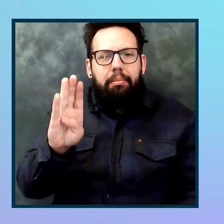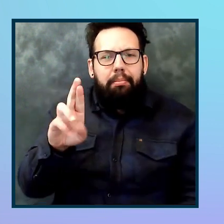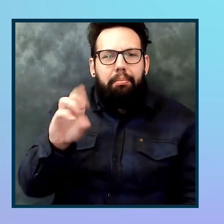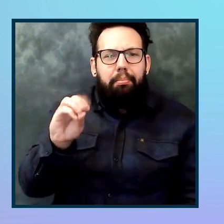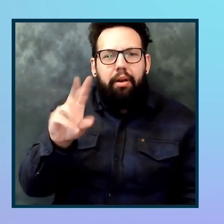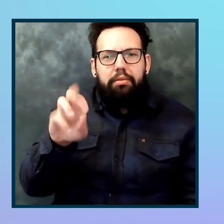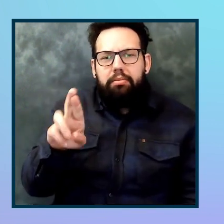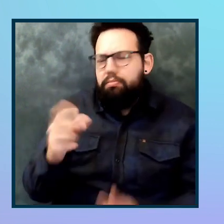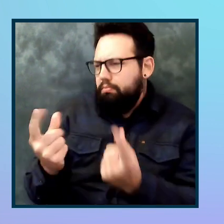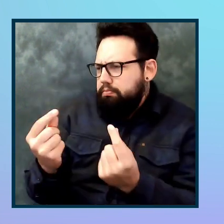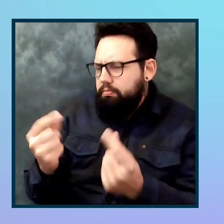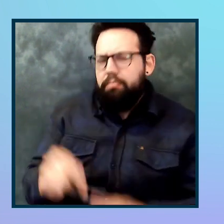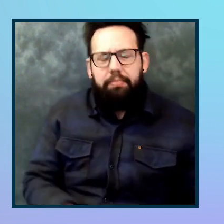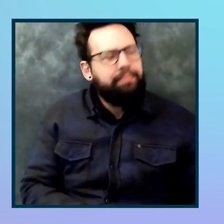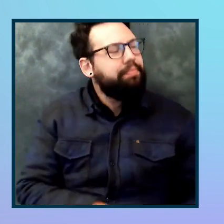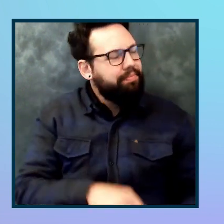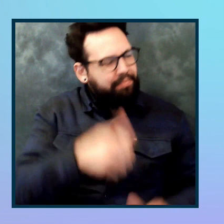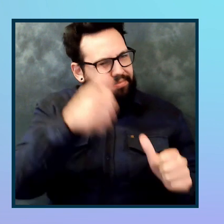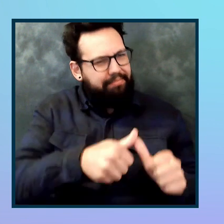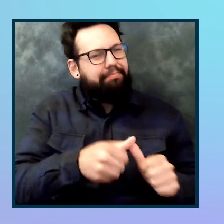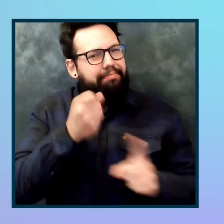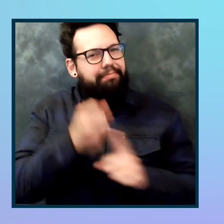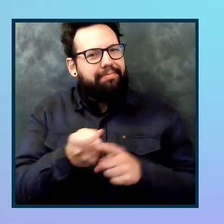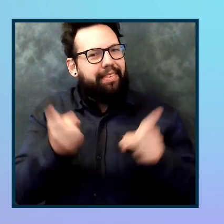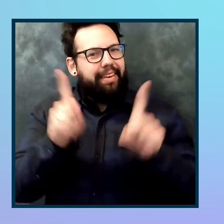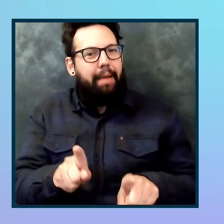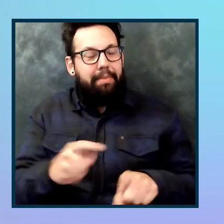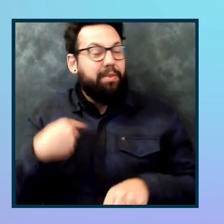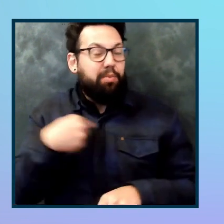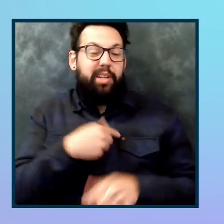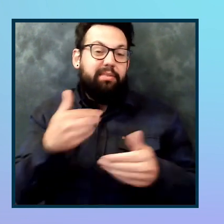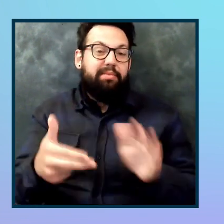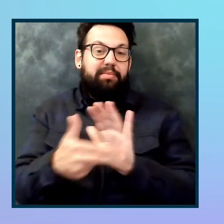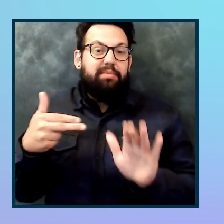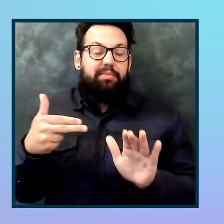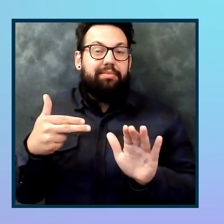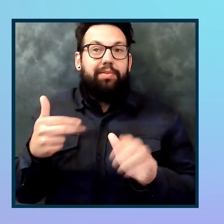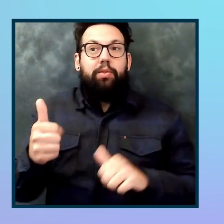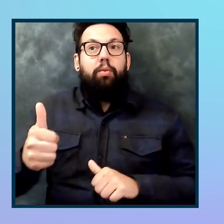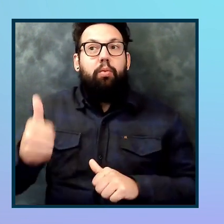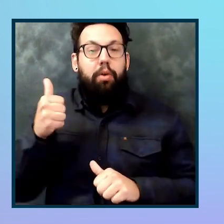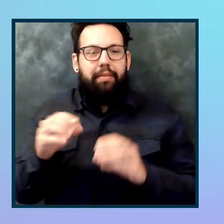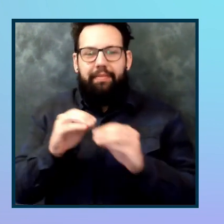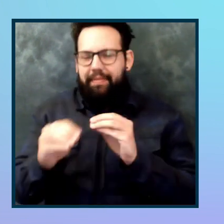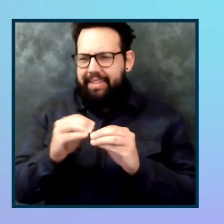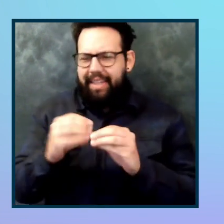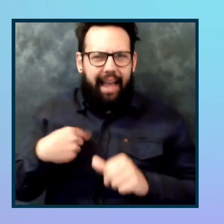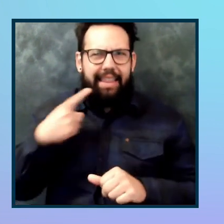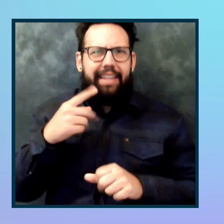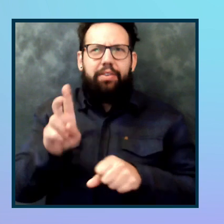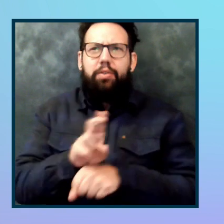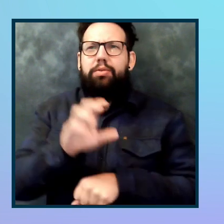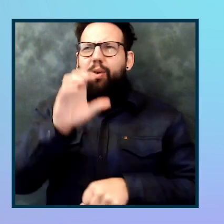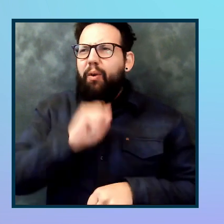Yeah. I remember we had one earlier and we just put won't fix. And I think they were using an old version of NVDA or JAWS.